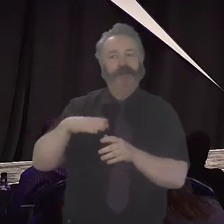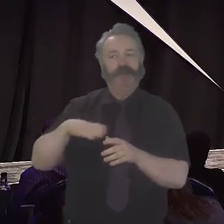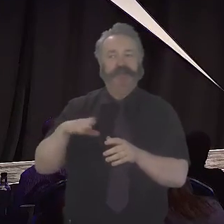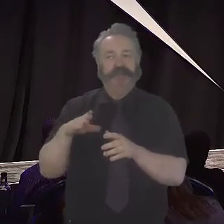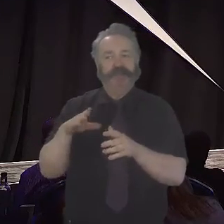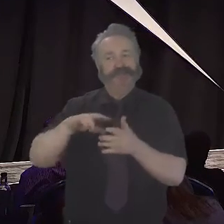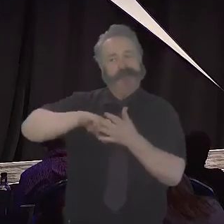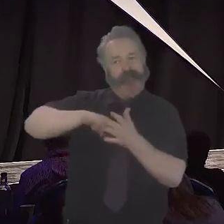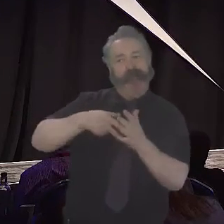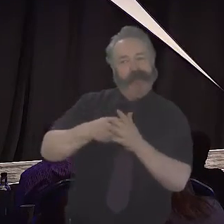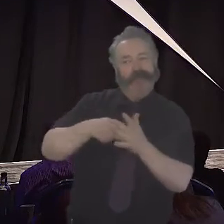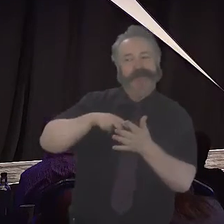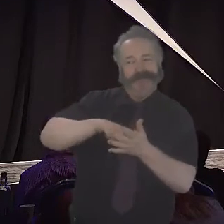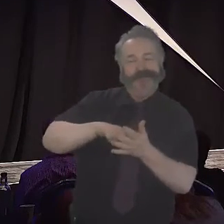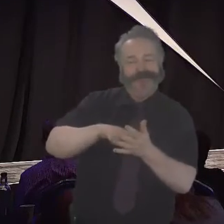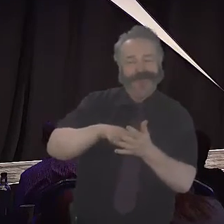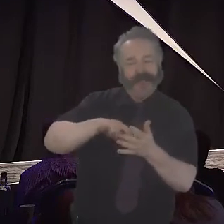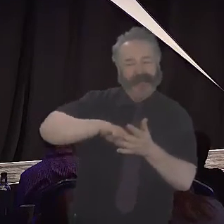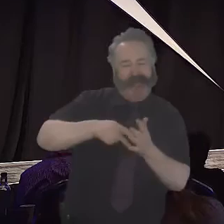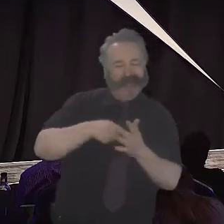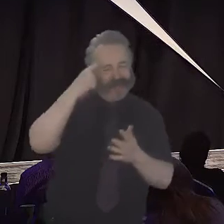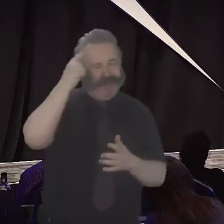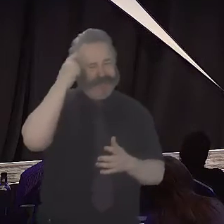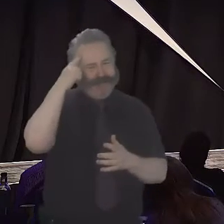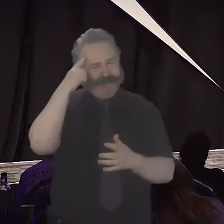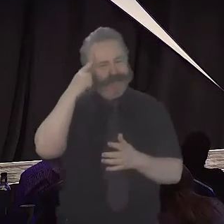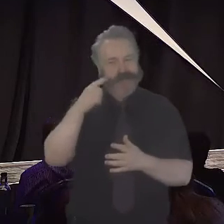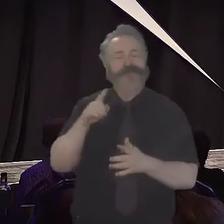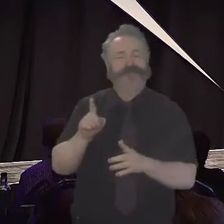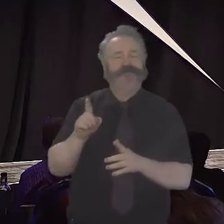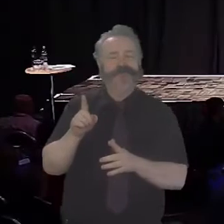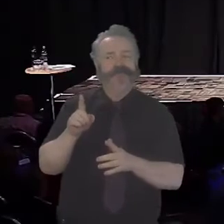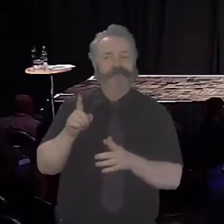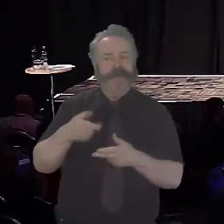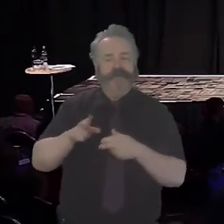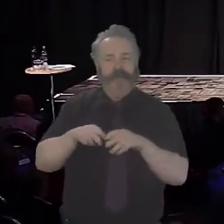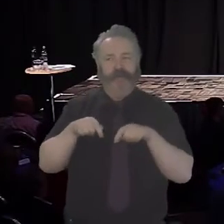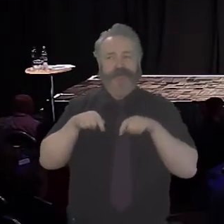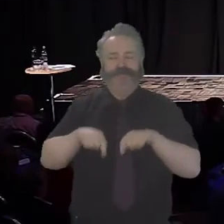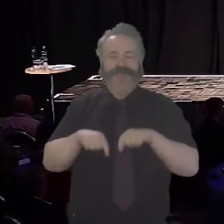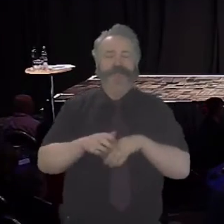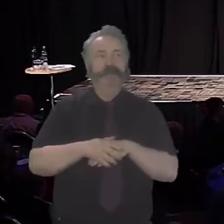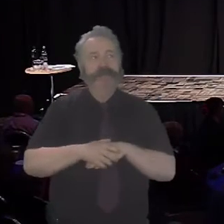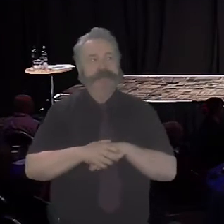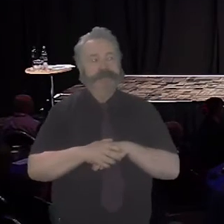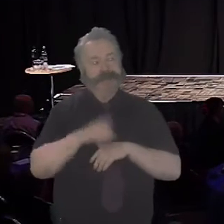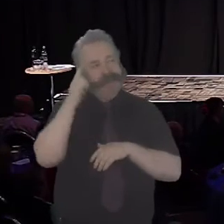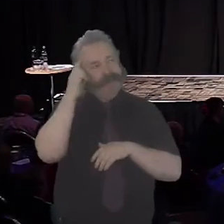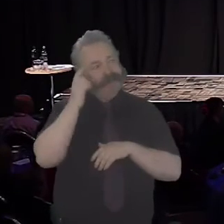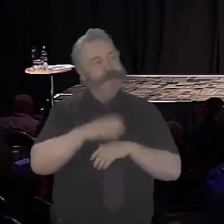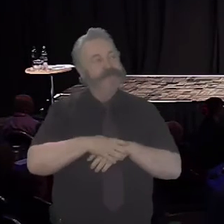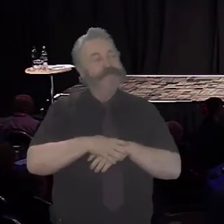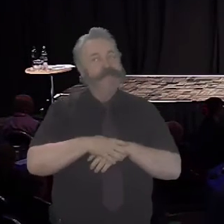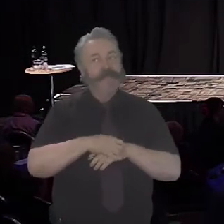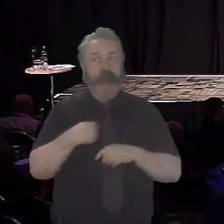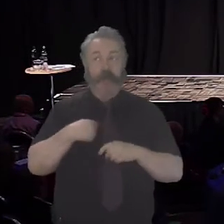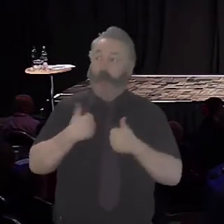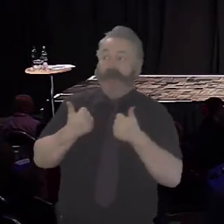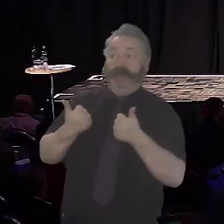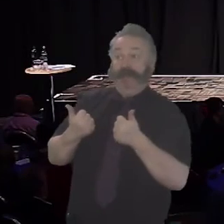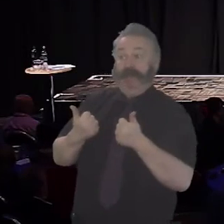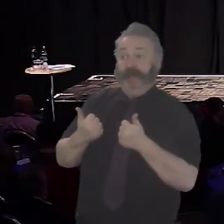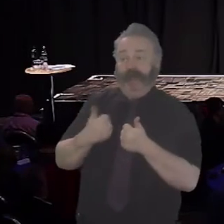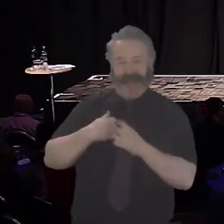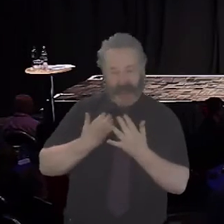need to be strategic about it you need to plan and think not just leave the stuff to chance now if you're sitting there and thinking I'm all right